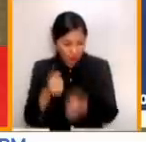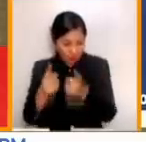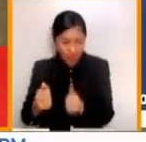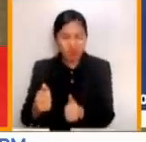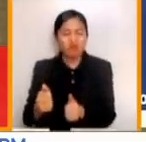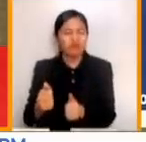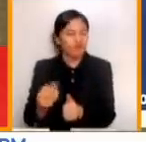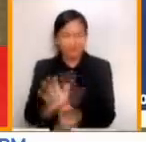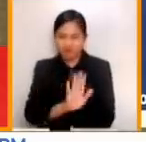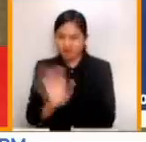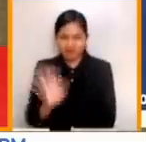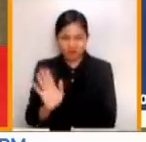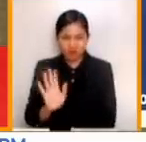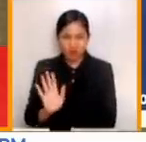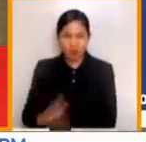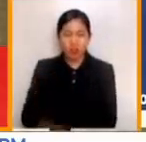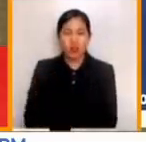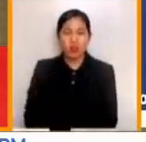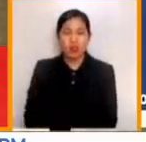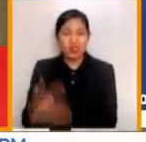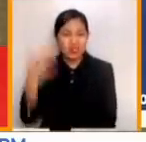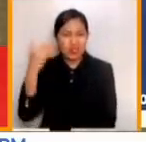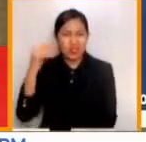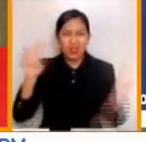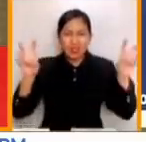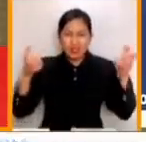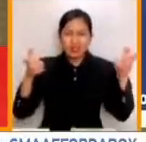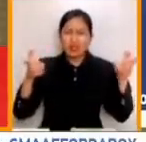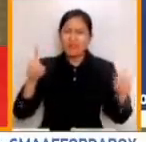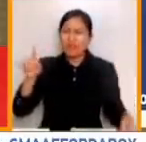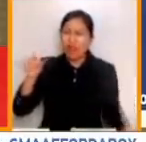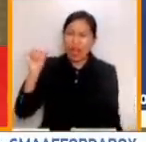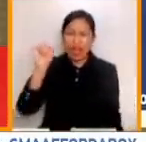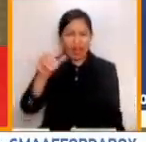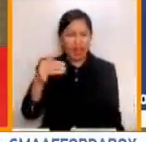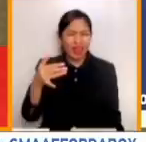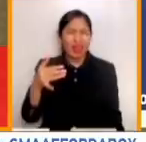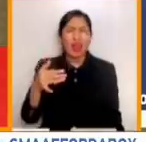Kasi kingdom come ka. Mahirap dito mag...